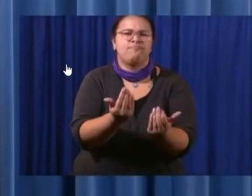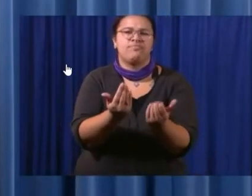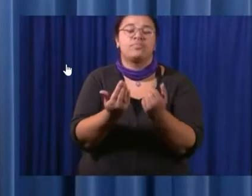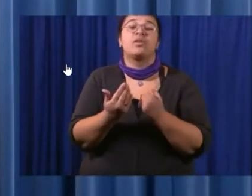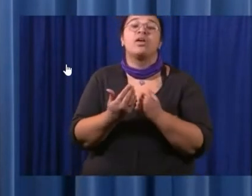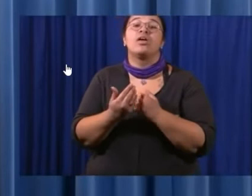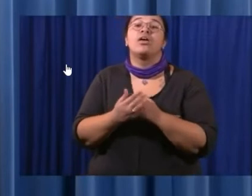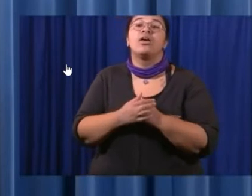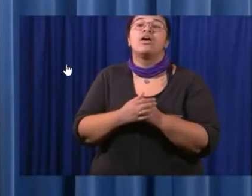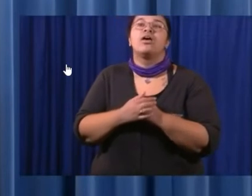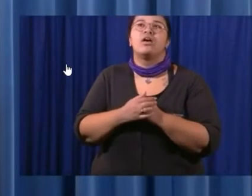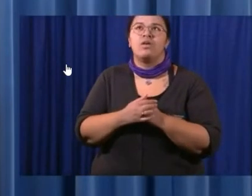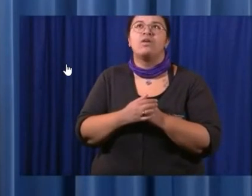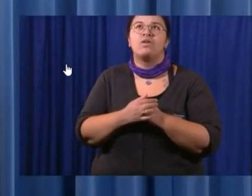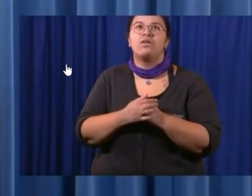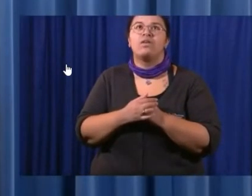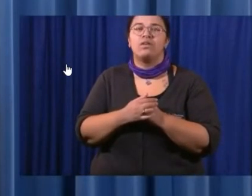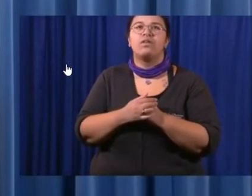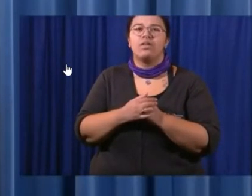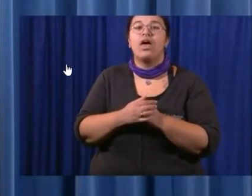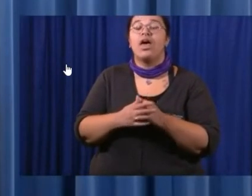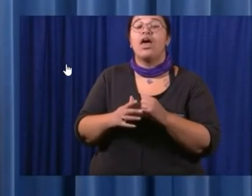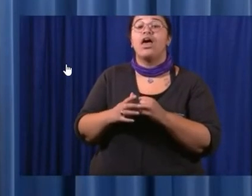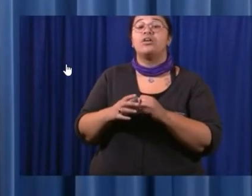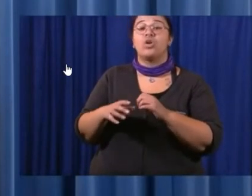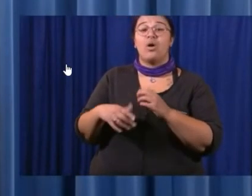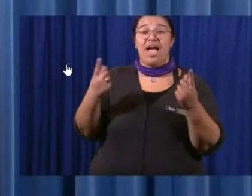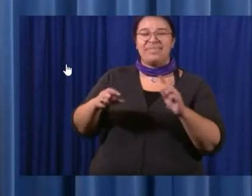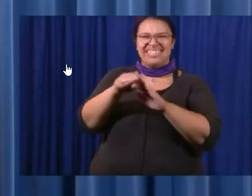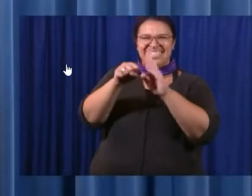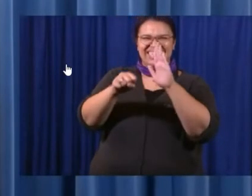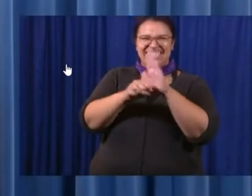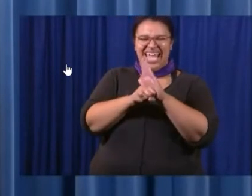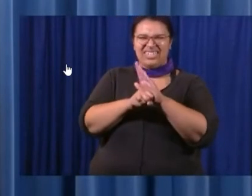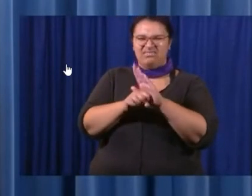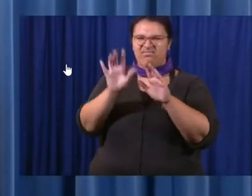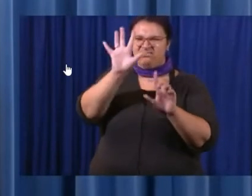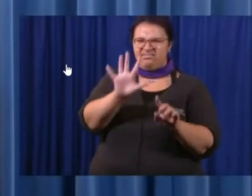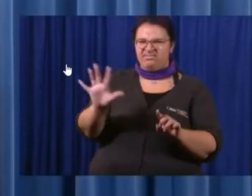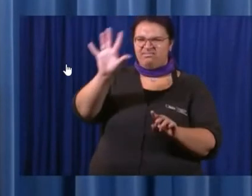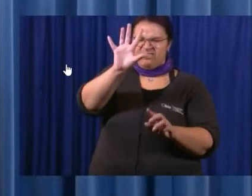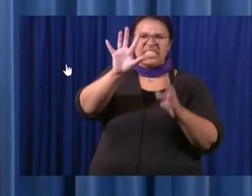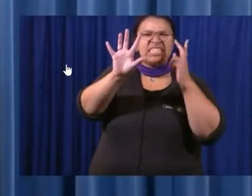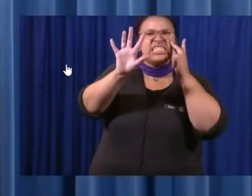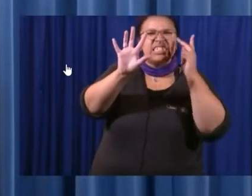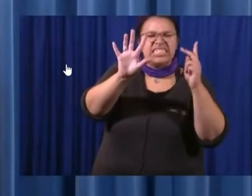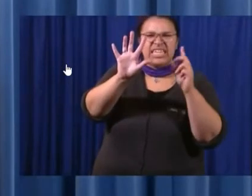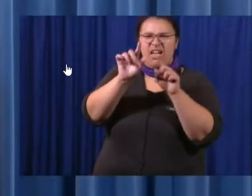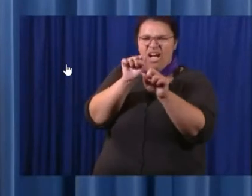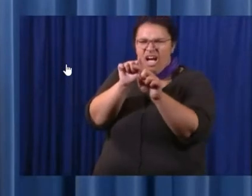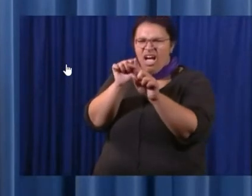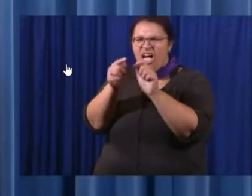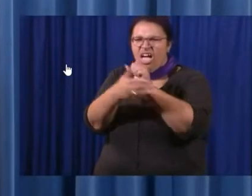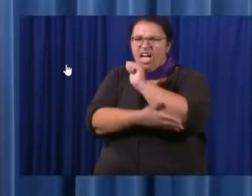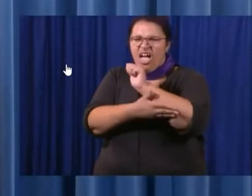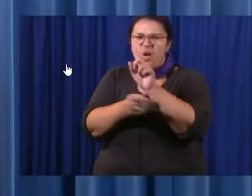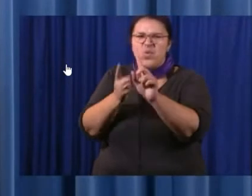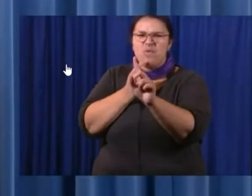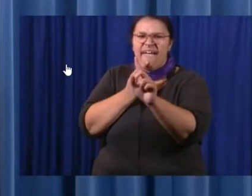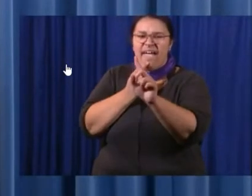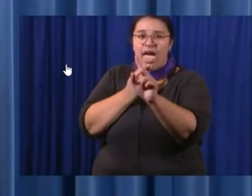that border the counties that are red. Should people be concerned if they're bordering the counties that are red? And how does